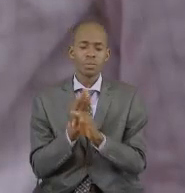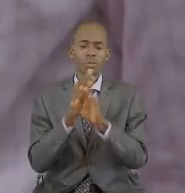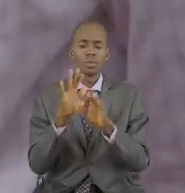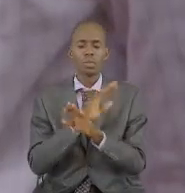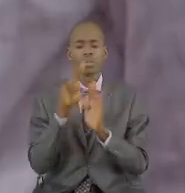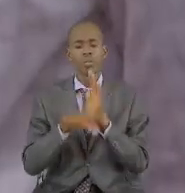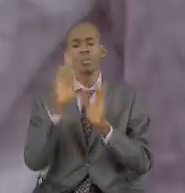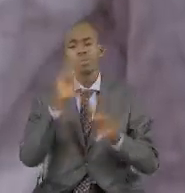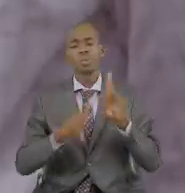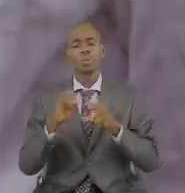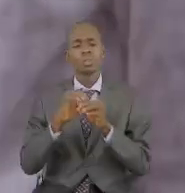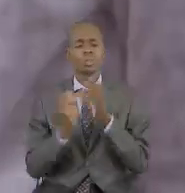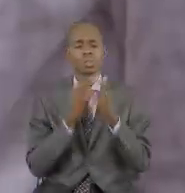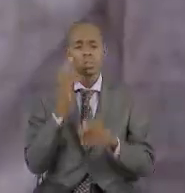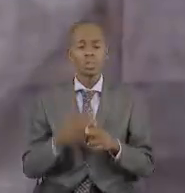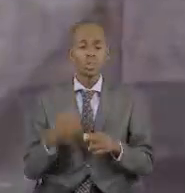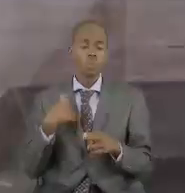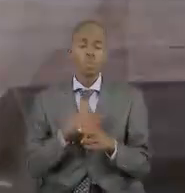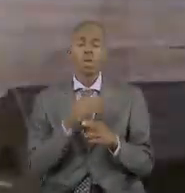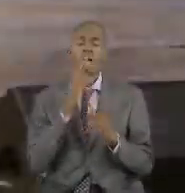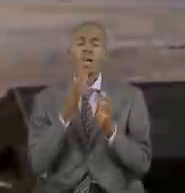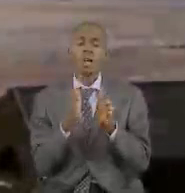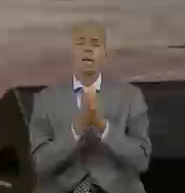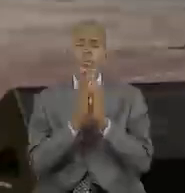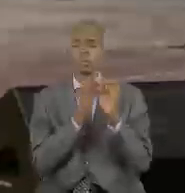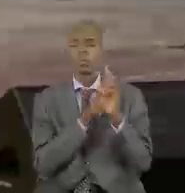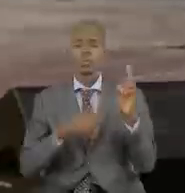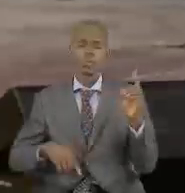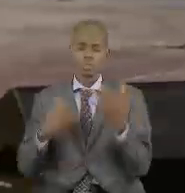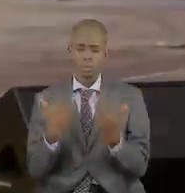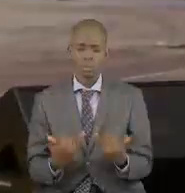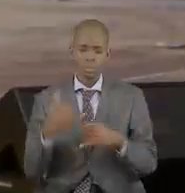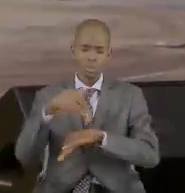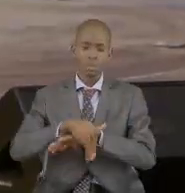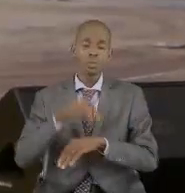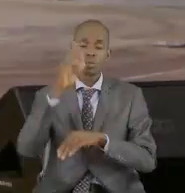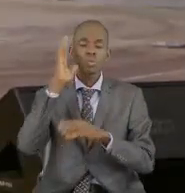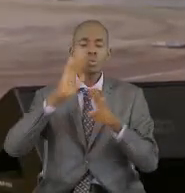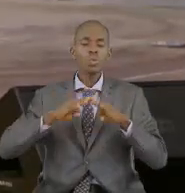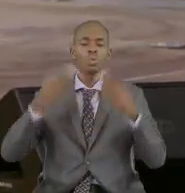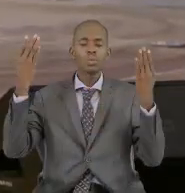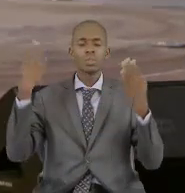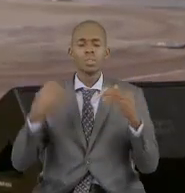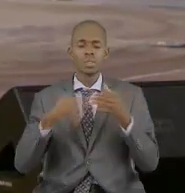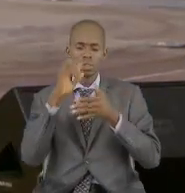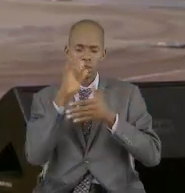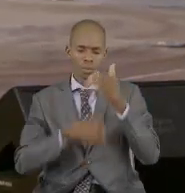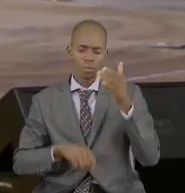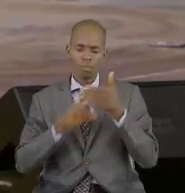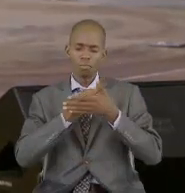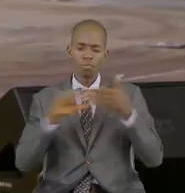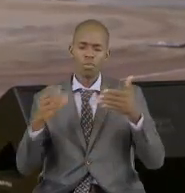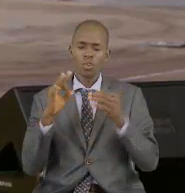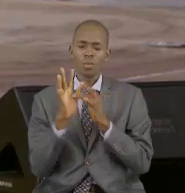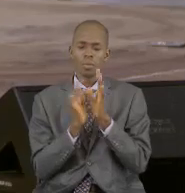name. We're asking, Lord, that tonight you open the pages of the scriptures and give us